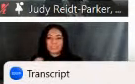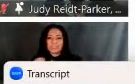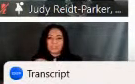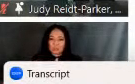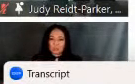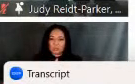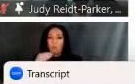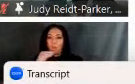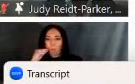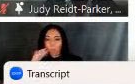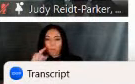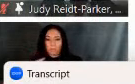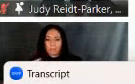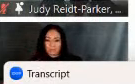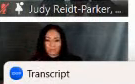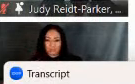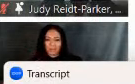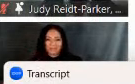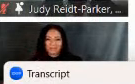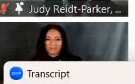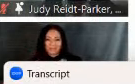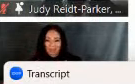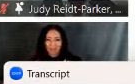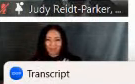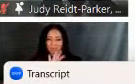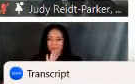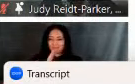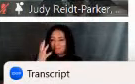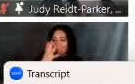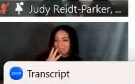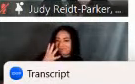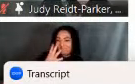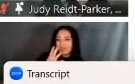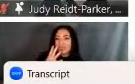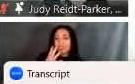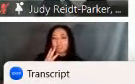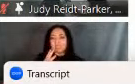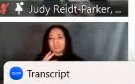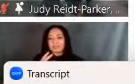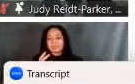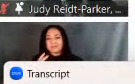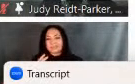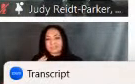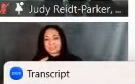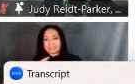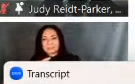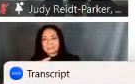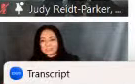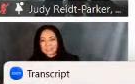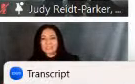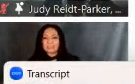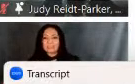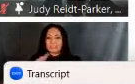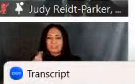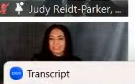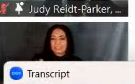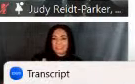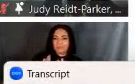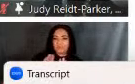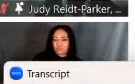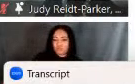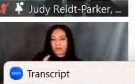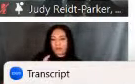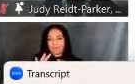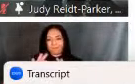the linguistic makeup of providers, of children and of families. So that doesn't specify